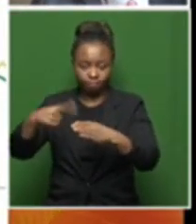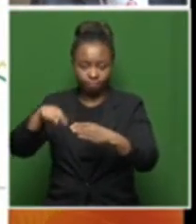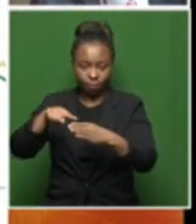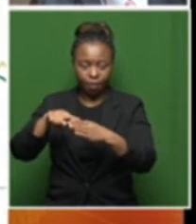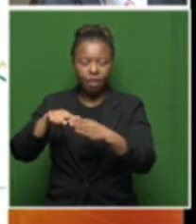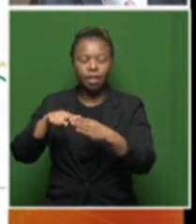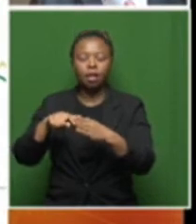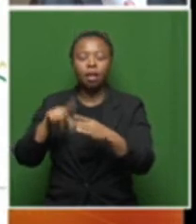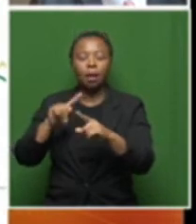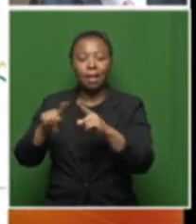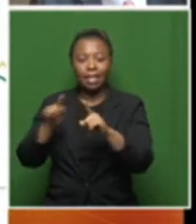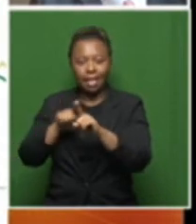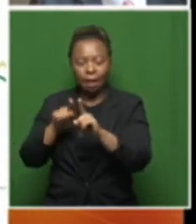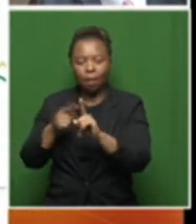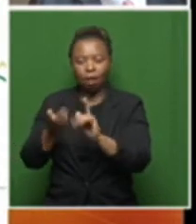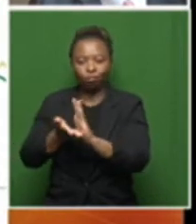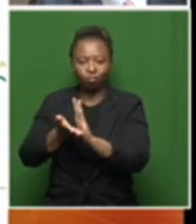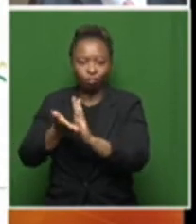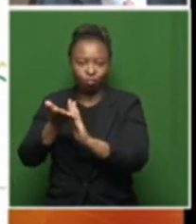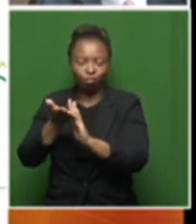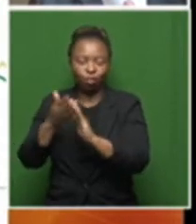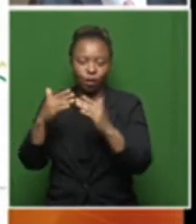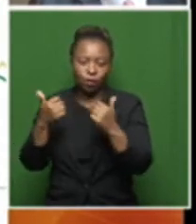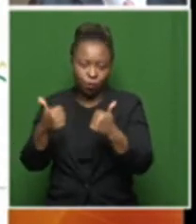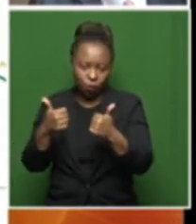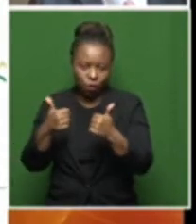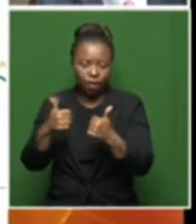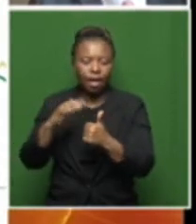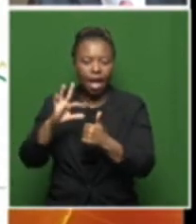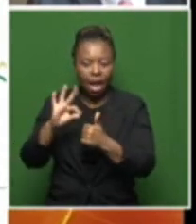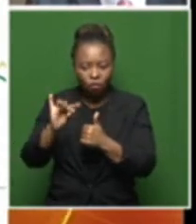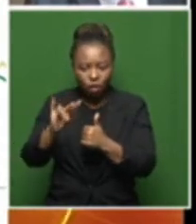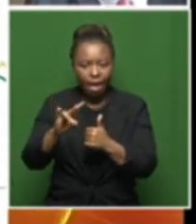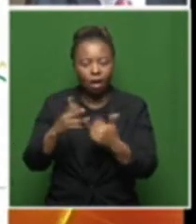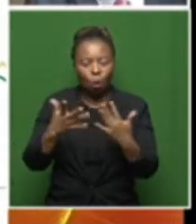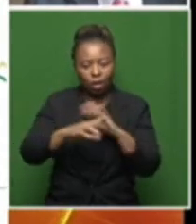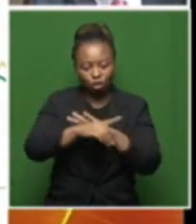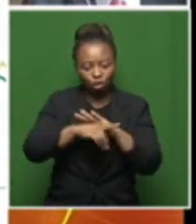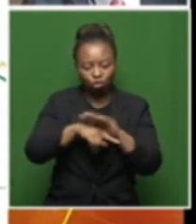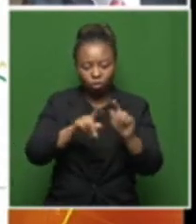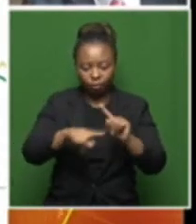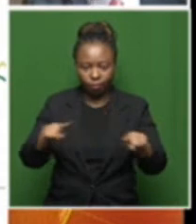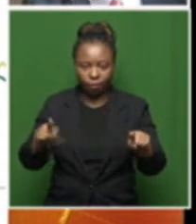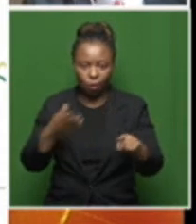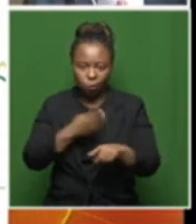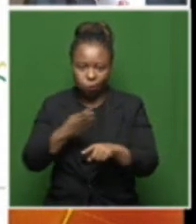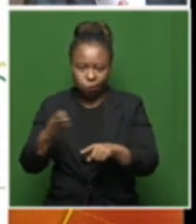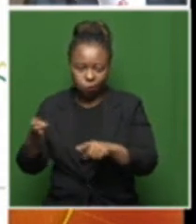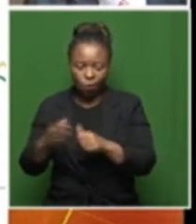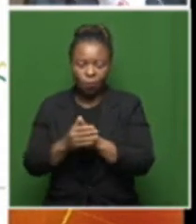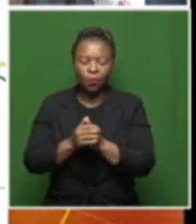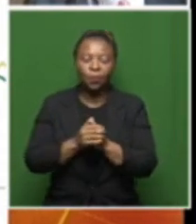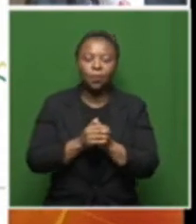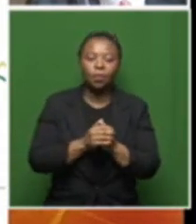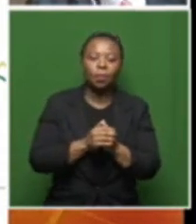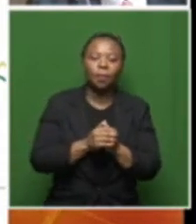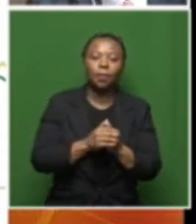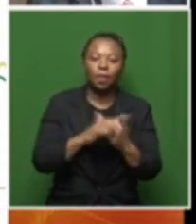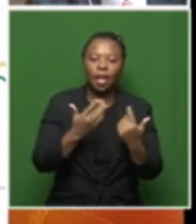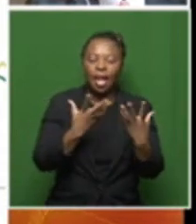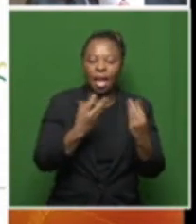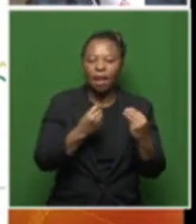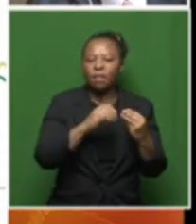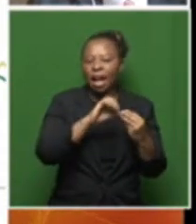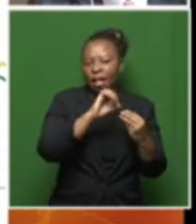also generally upwards on a daily basis in all their districts. There are a number of additional initiatives in